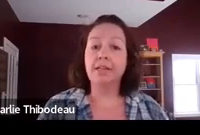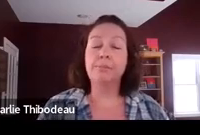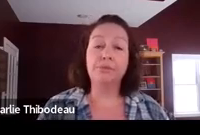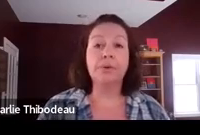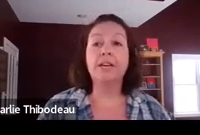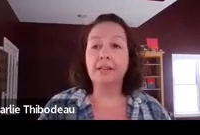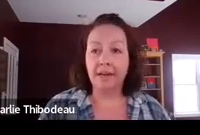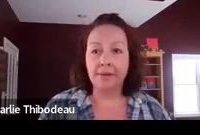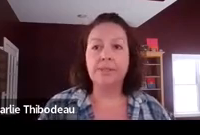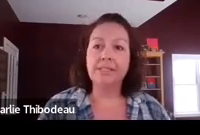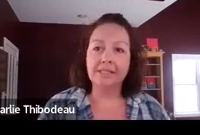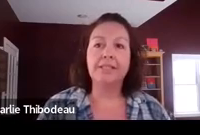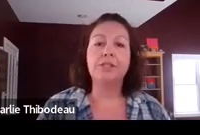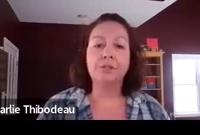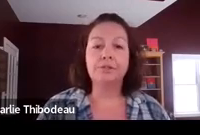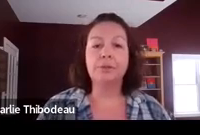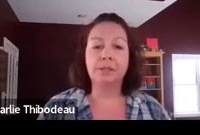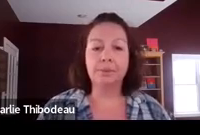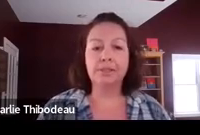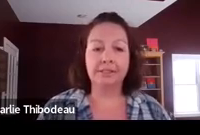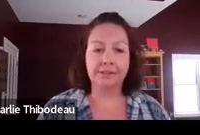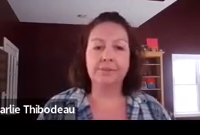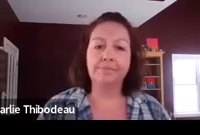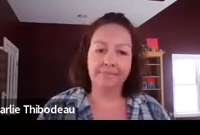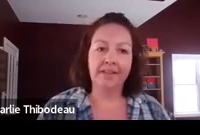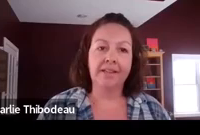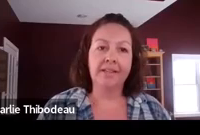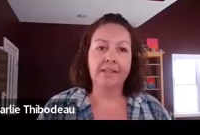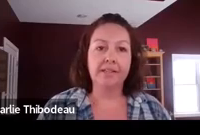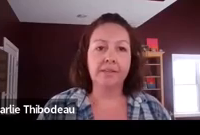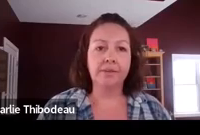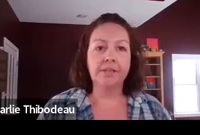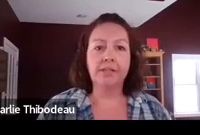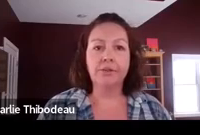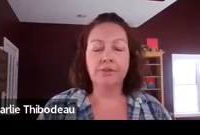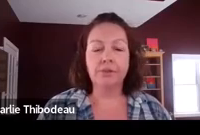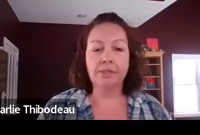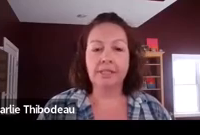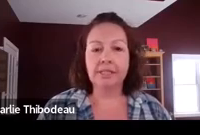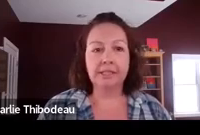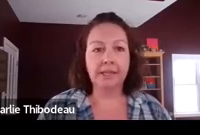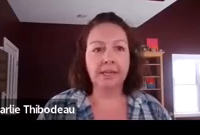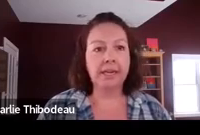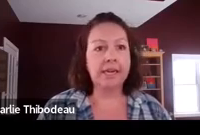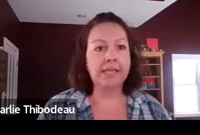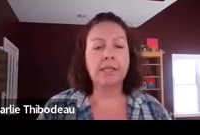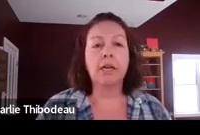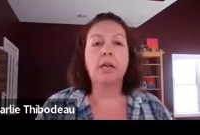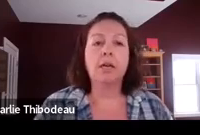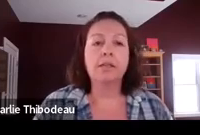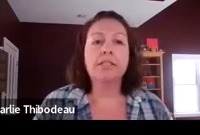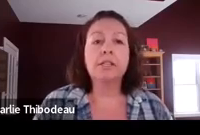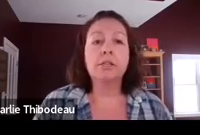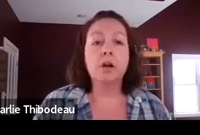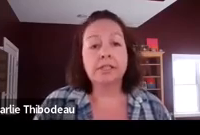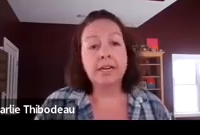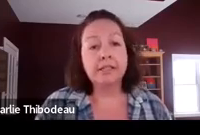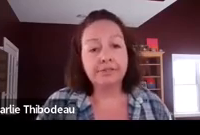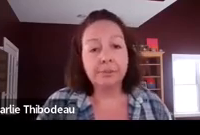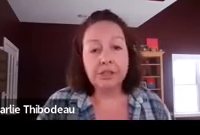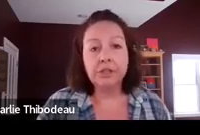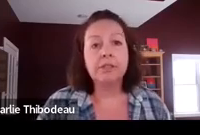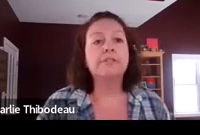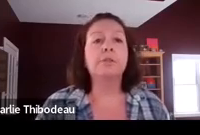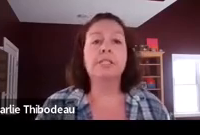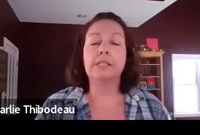in July, and before that, I was a teacher for 21 years. So thank you for joining us today. And this is our